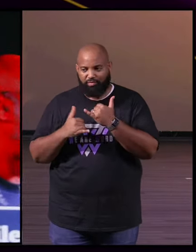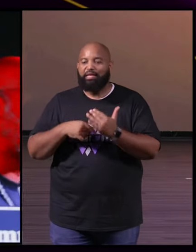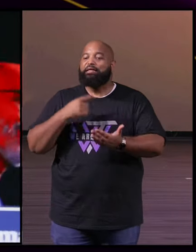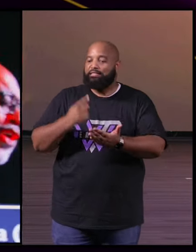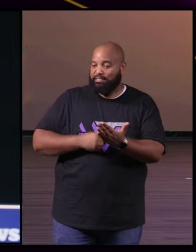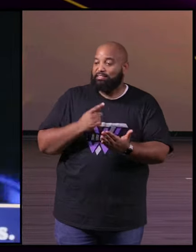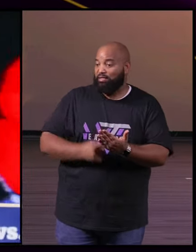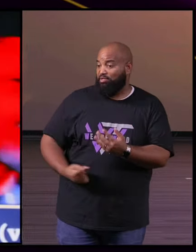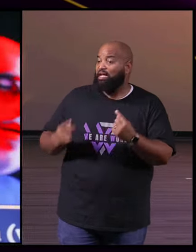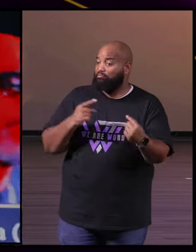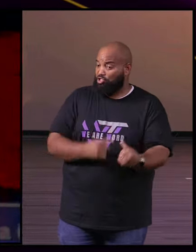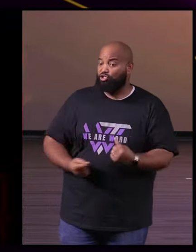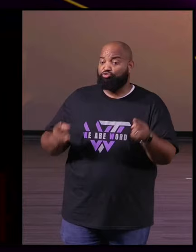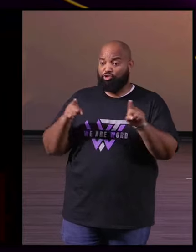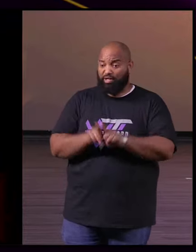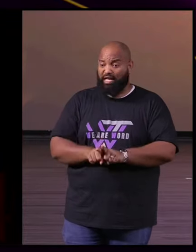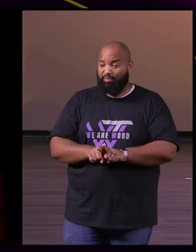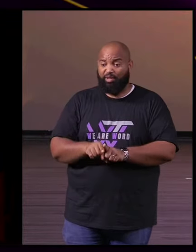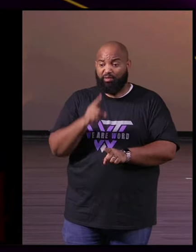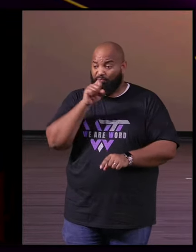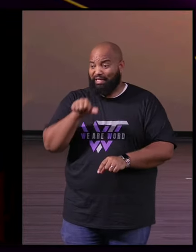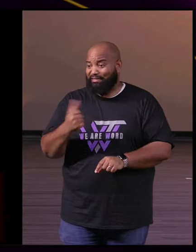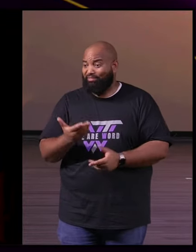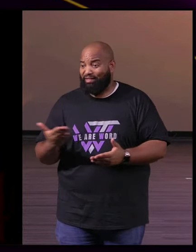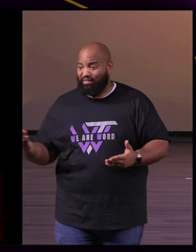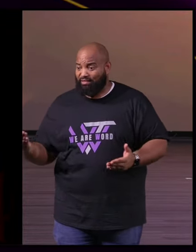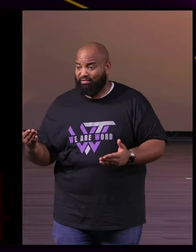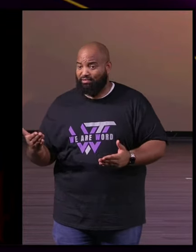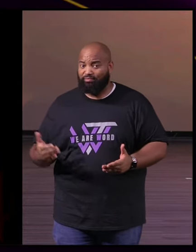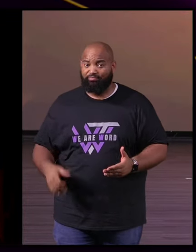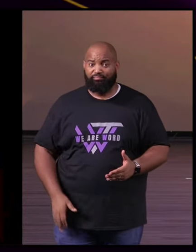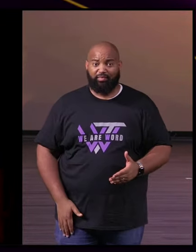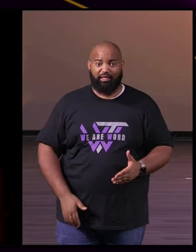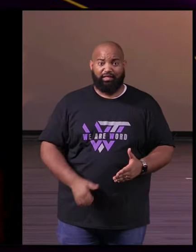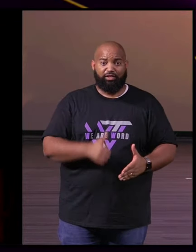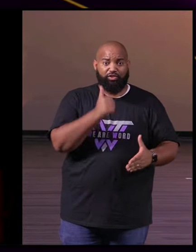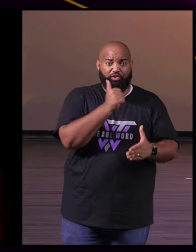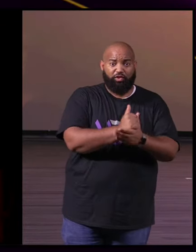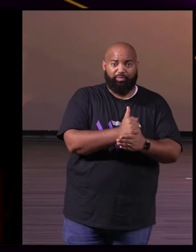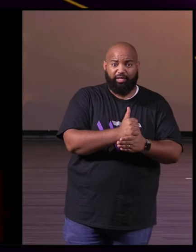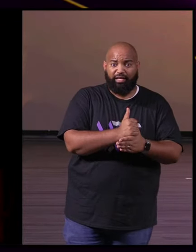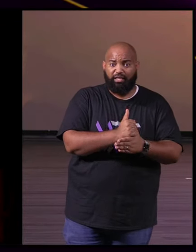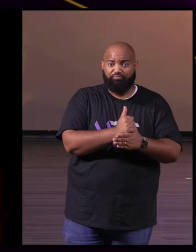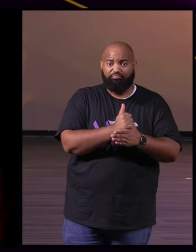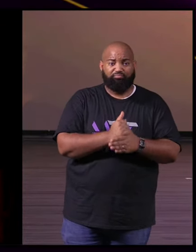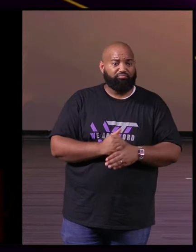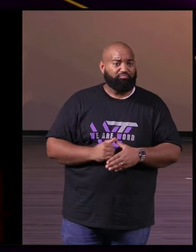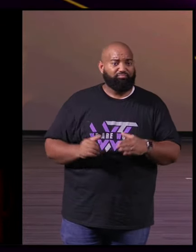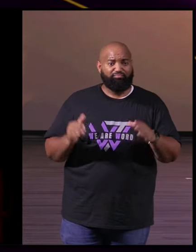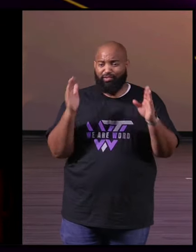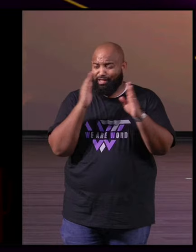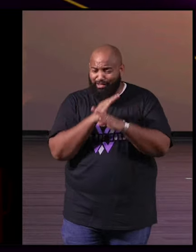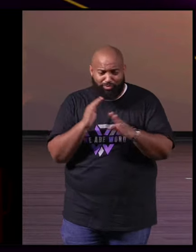Let me help y'all get there. He's worried about something that could never happen.